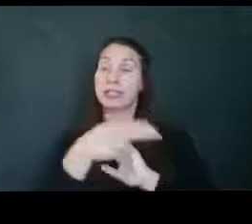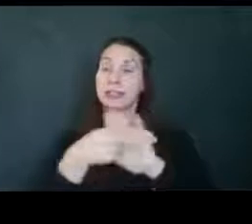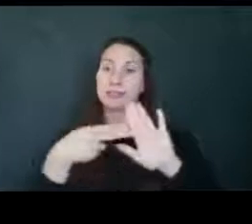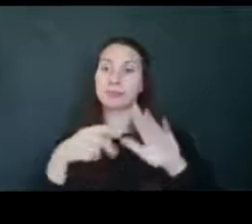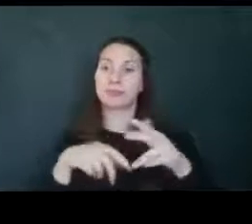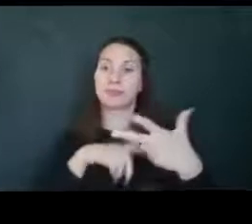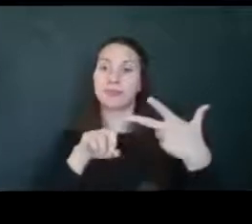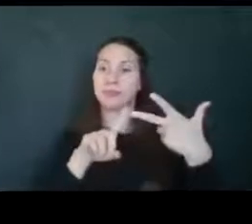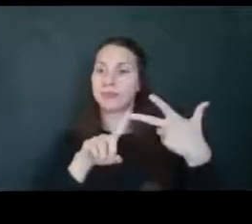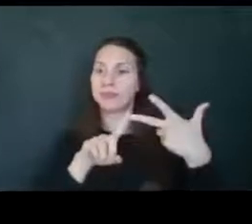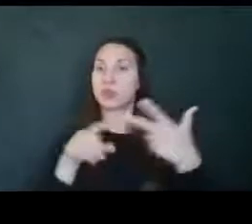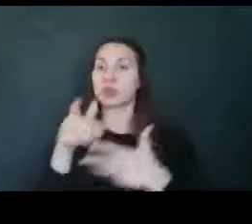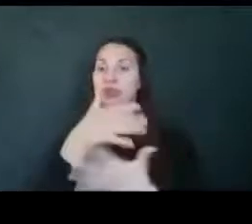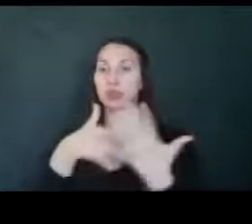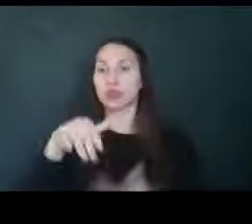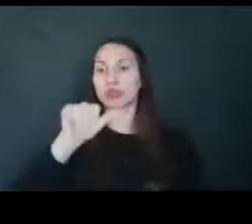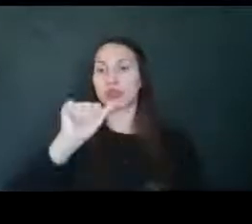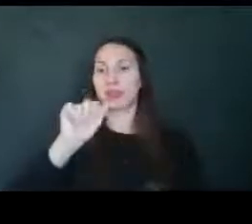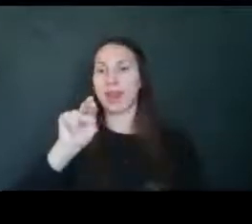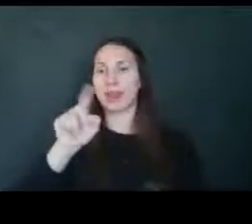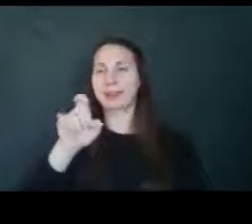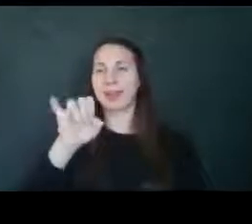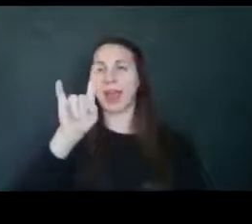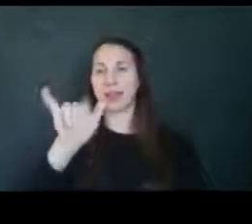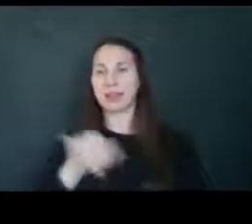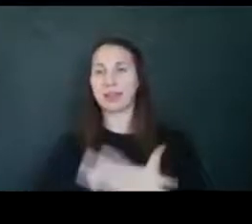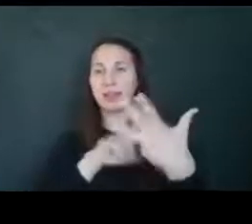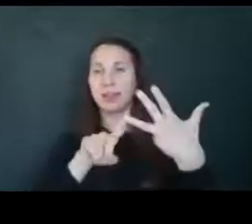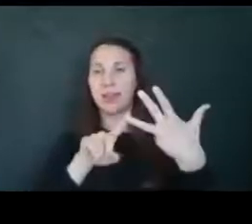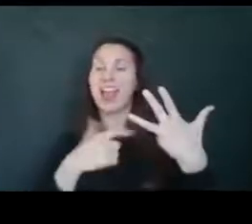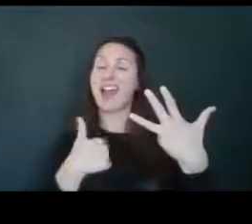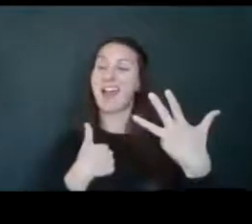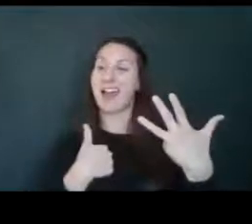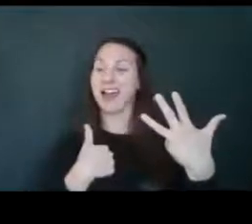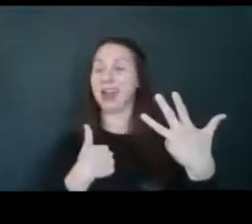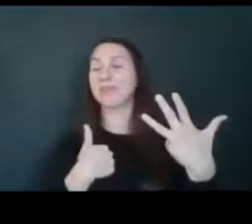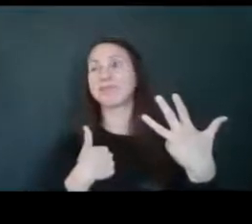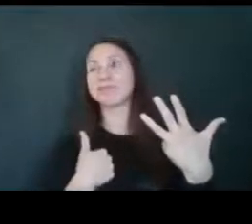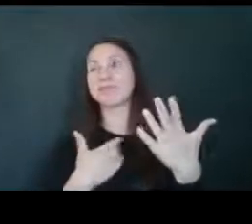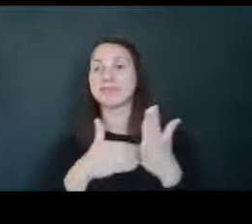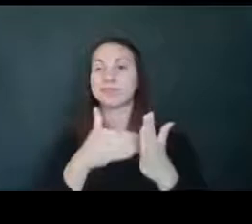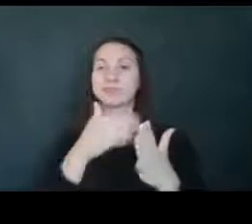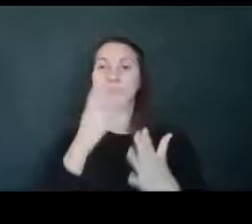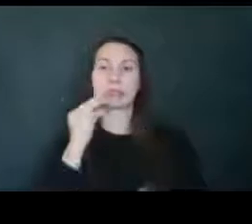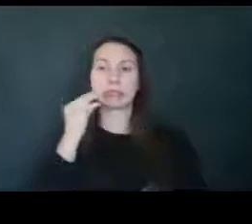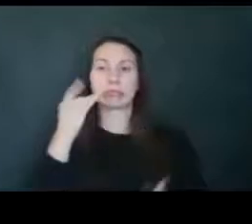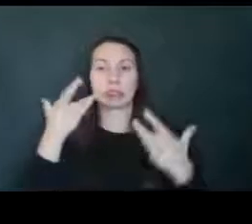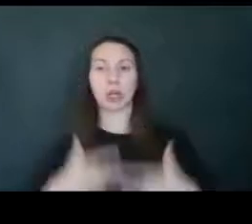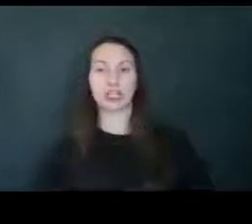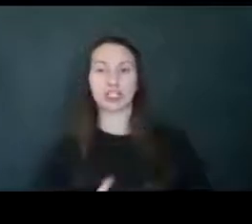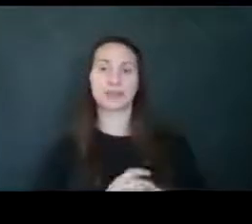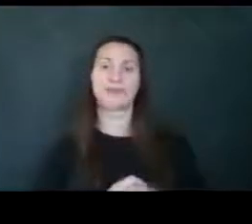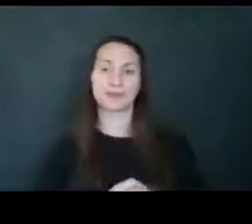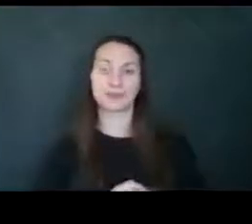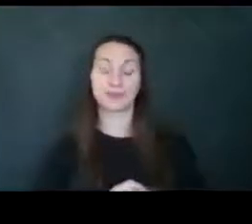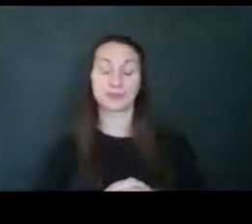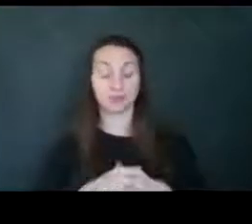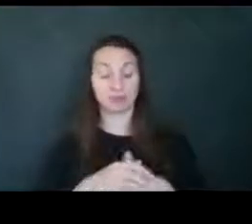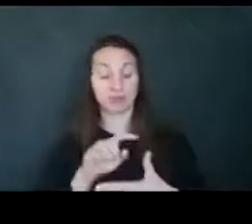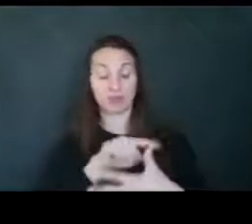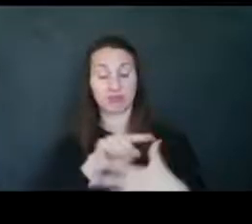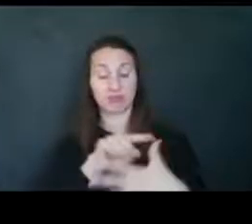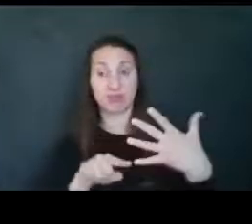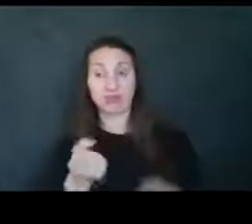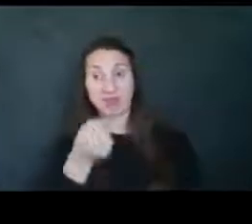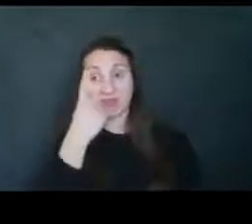I have social anxiety, and I bounce in and out of depression. Even though my disabilities